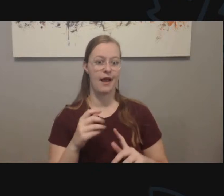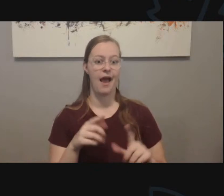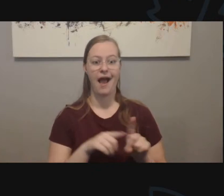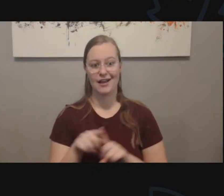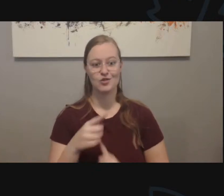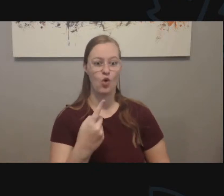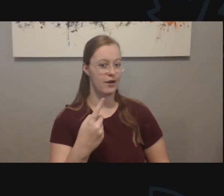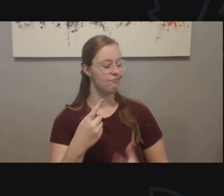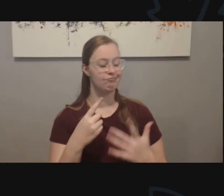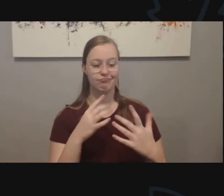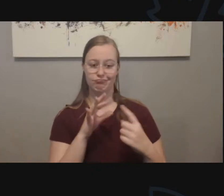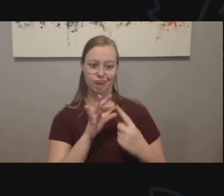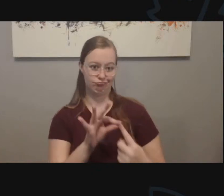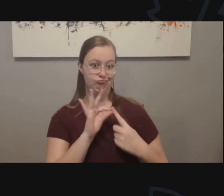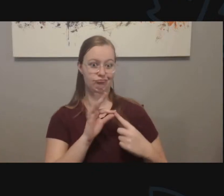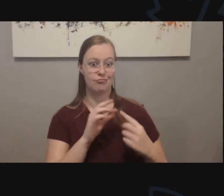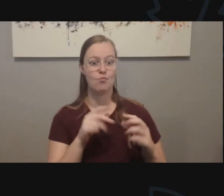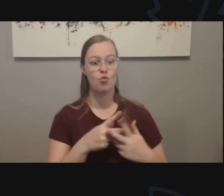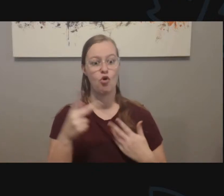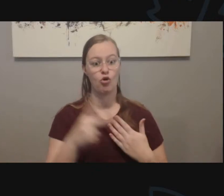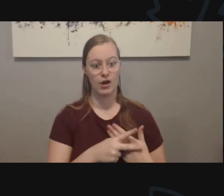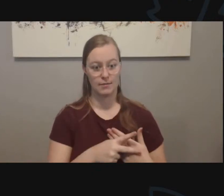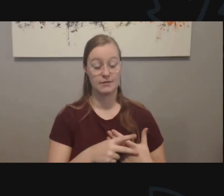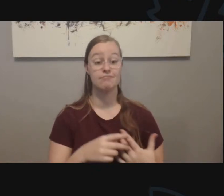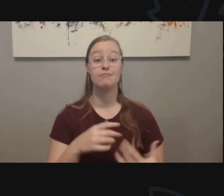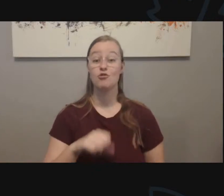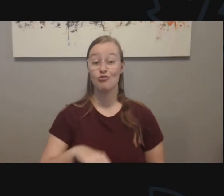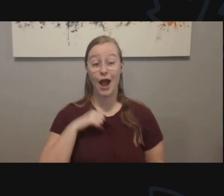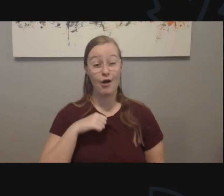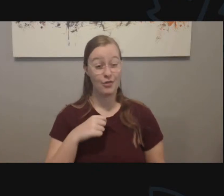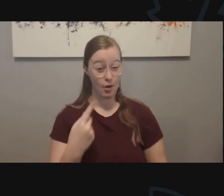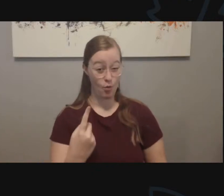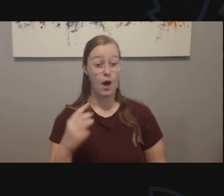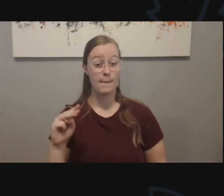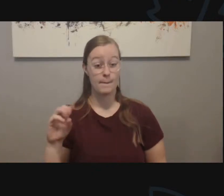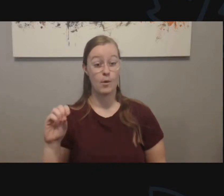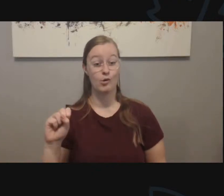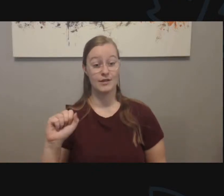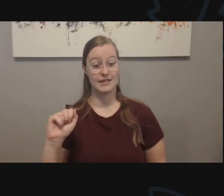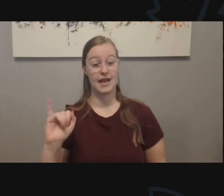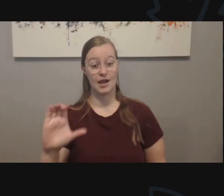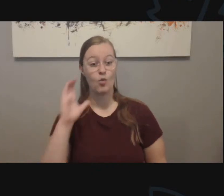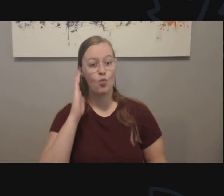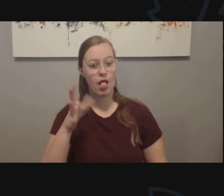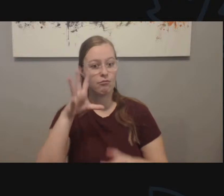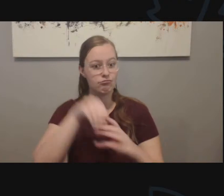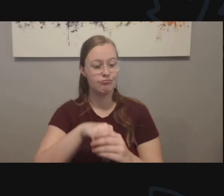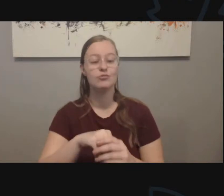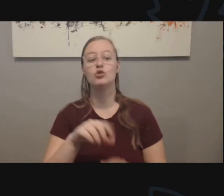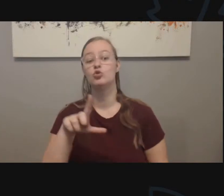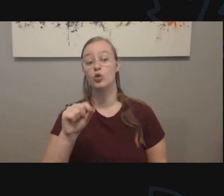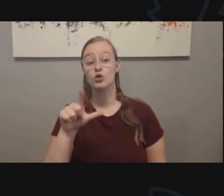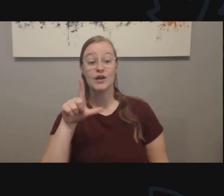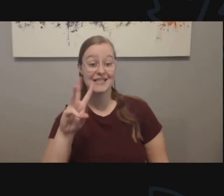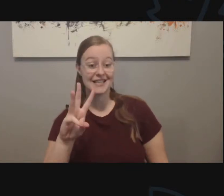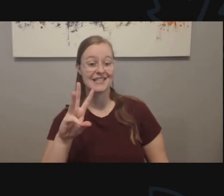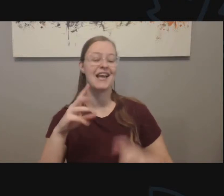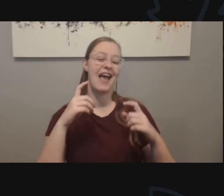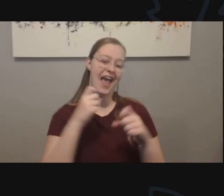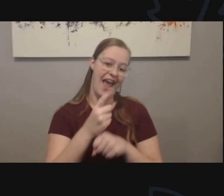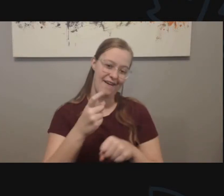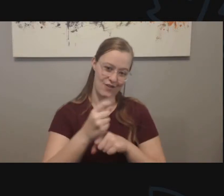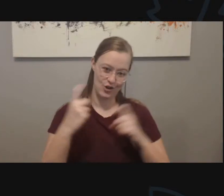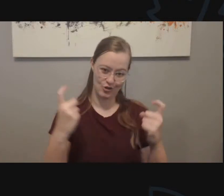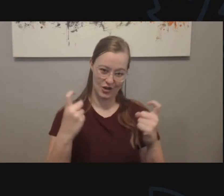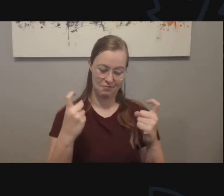programs. We are proud that our mosaic will be an important part of the 2026 anniversary.